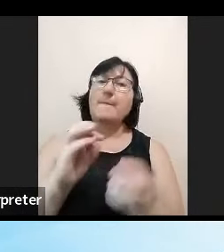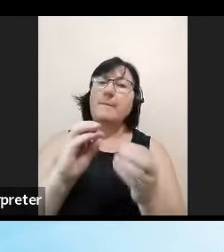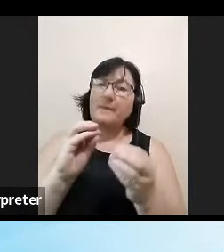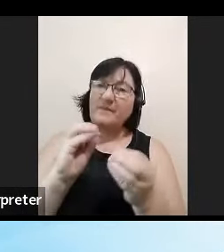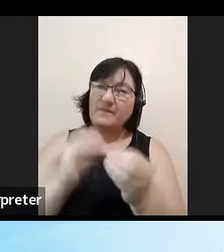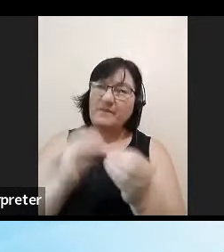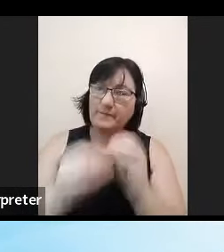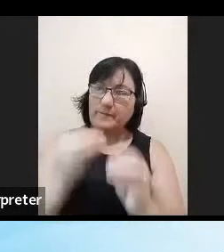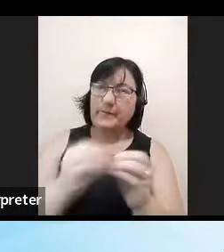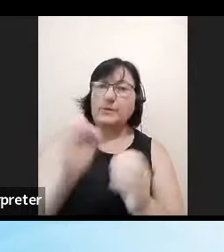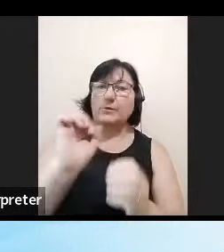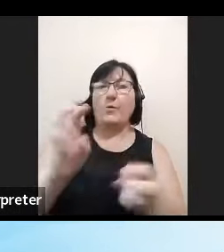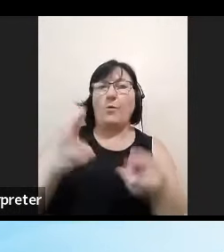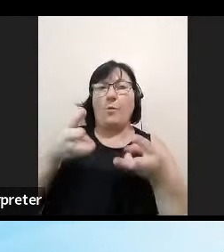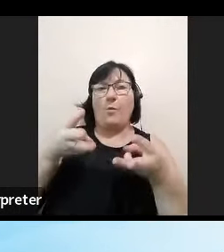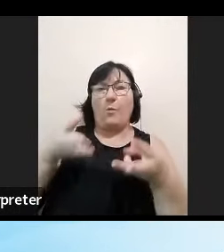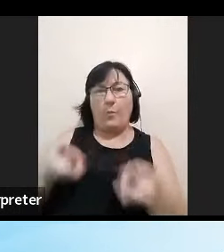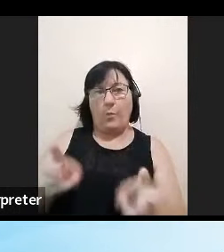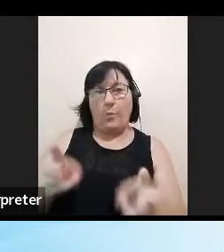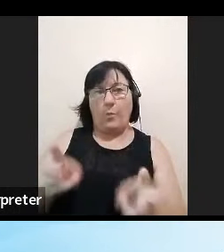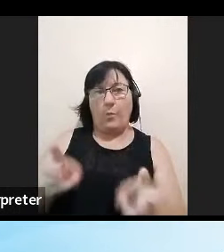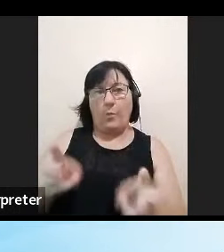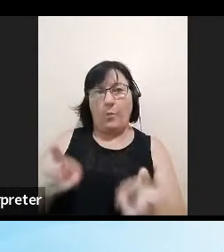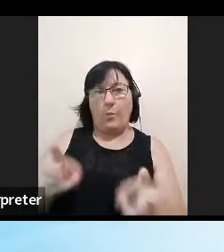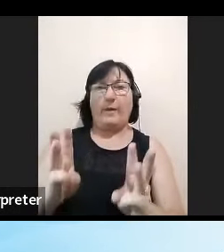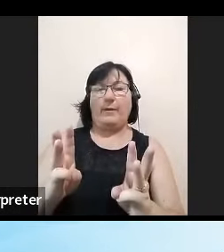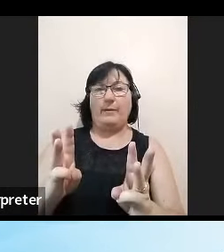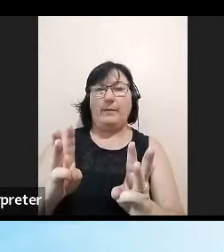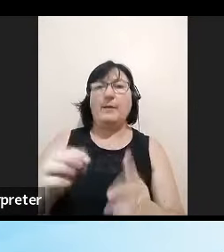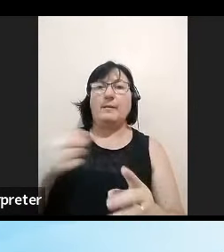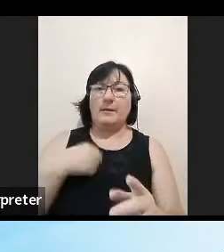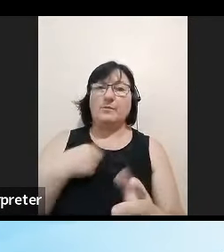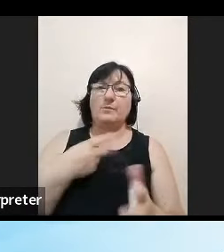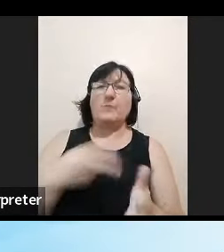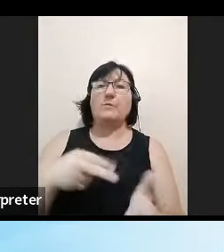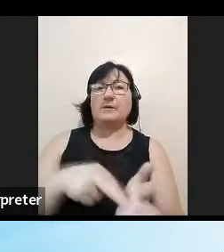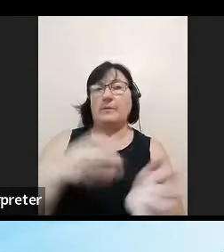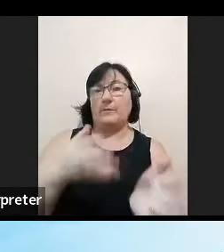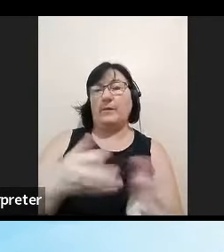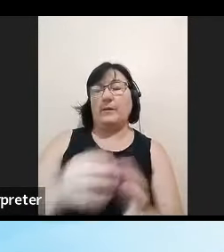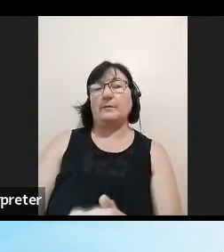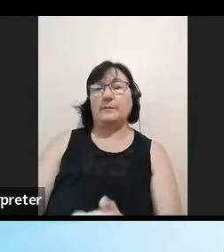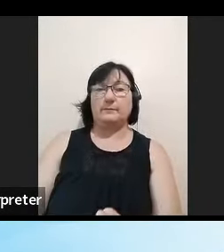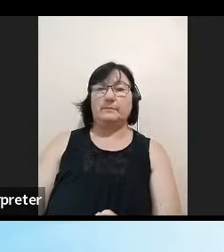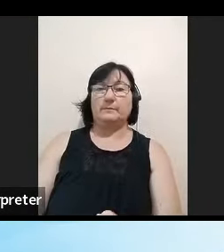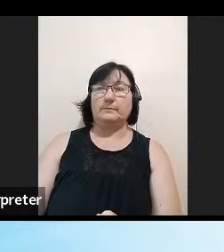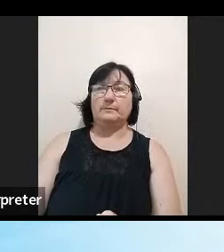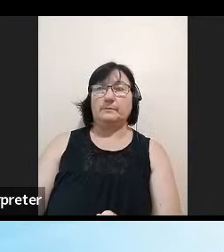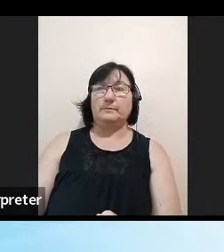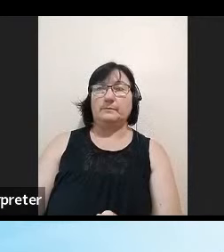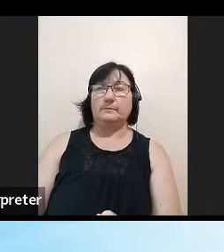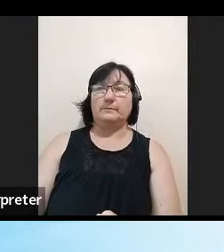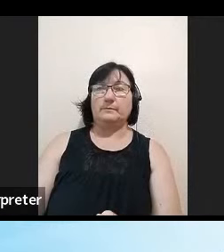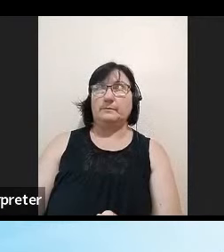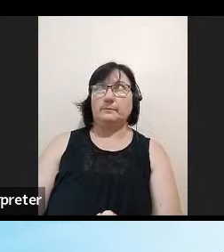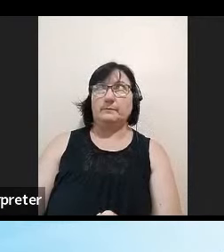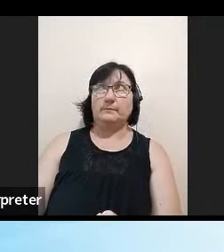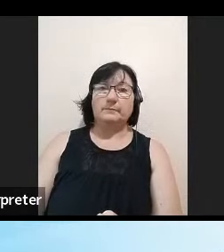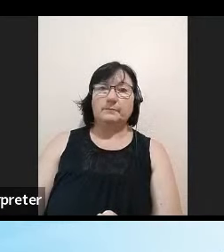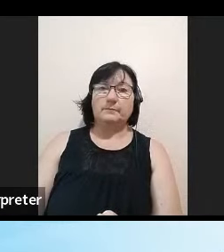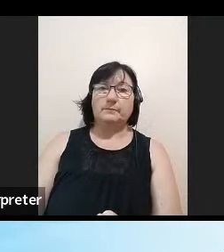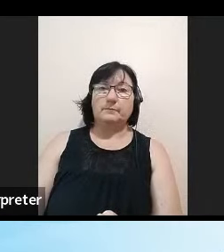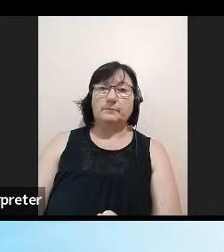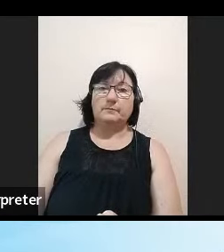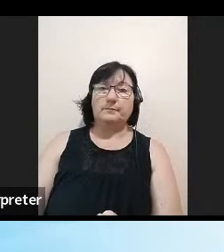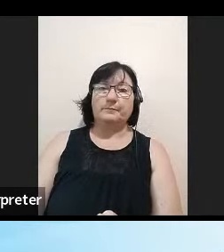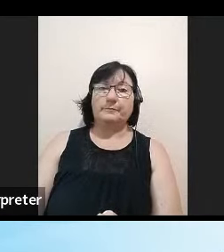program. So that is where we stand with that. Thanks. Thank you, Pelisa. We have got a few questions.